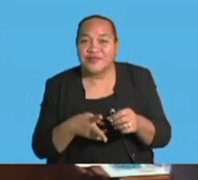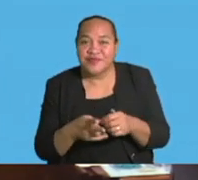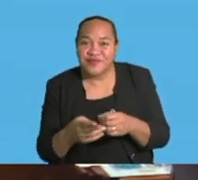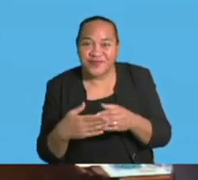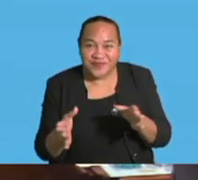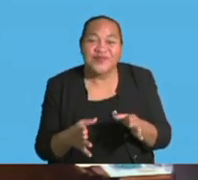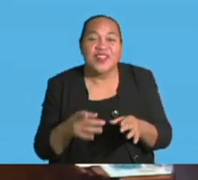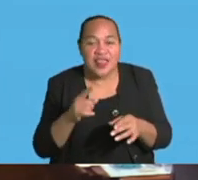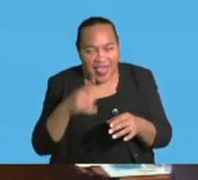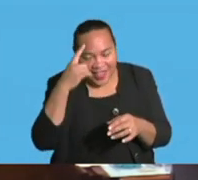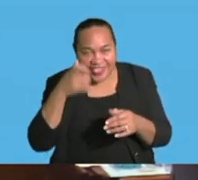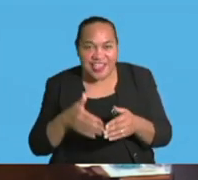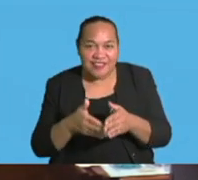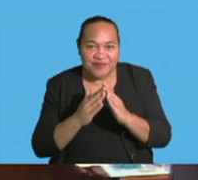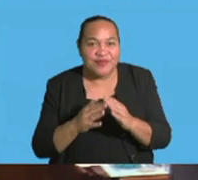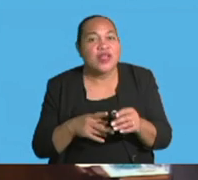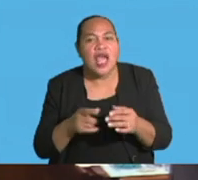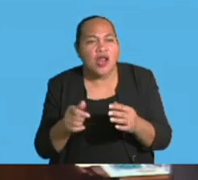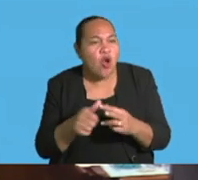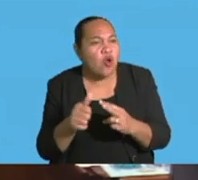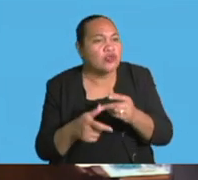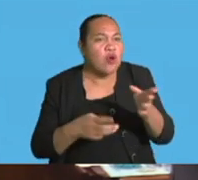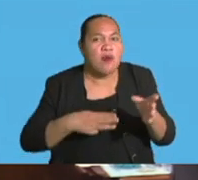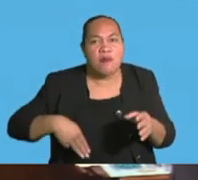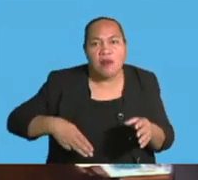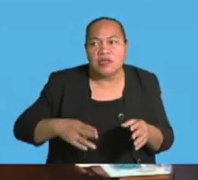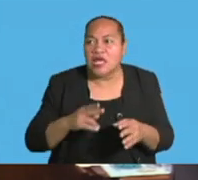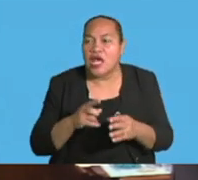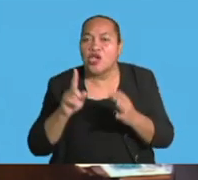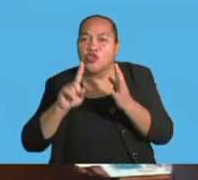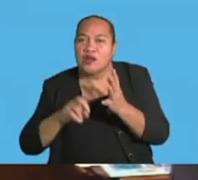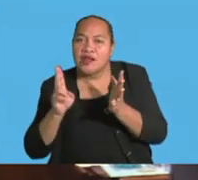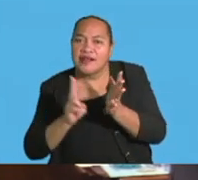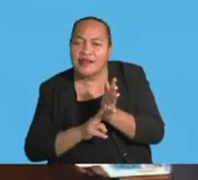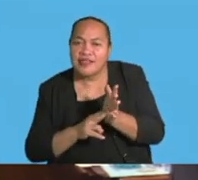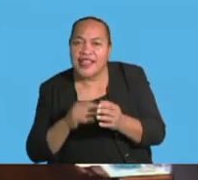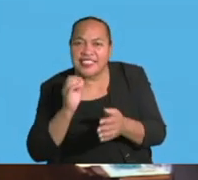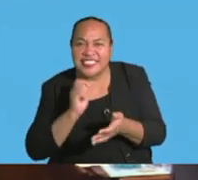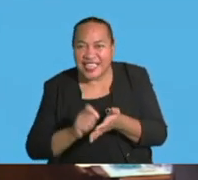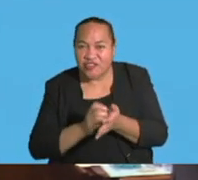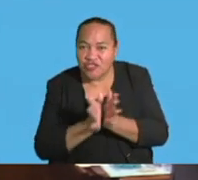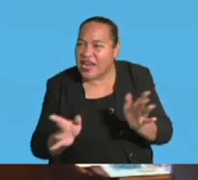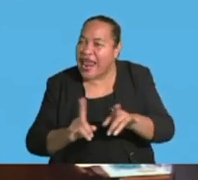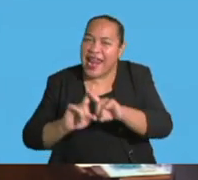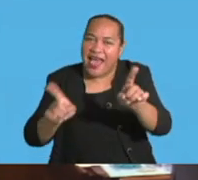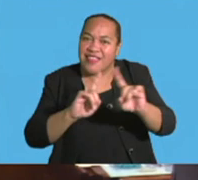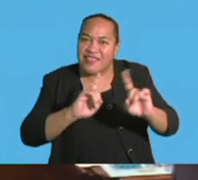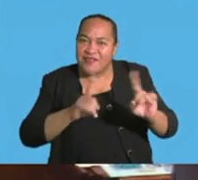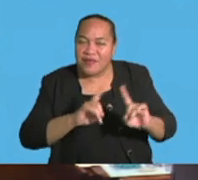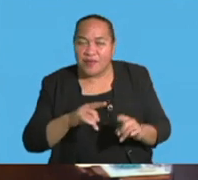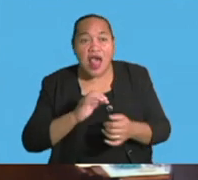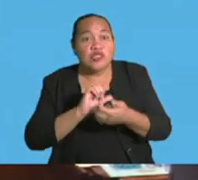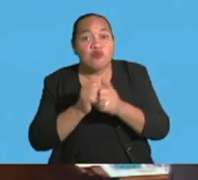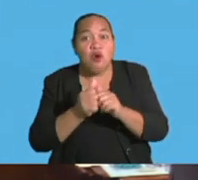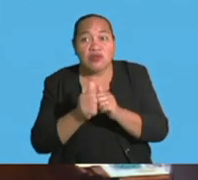Minister and government members of Parliament, the United Nations Secretary General, and other dignitaries, sports